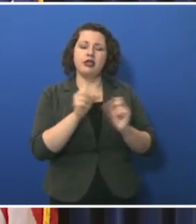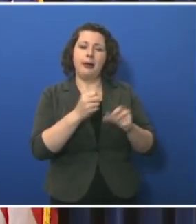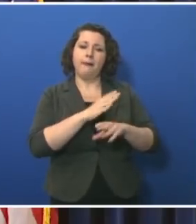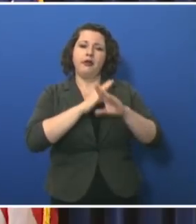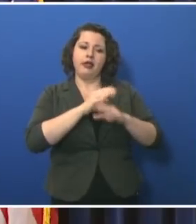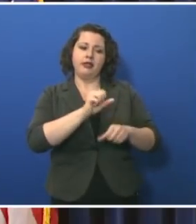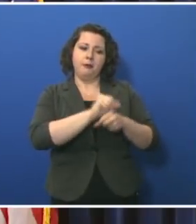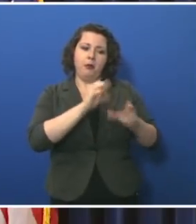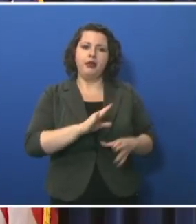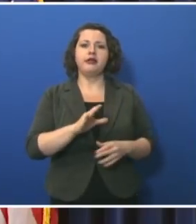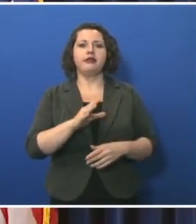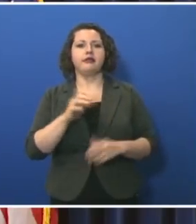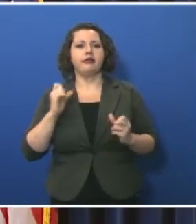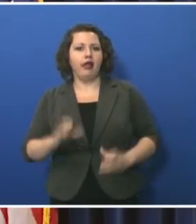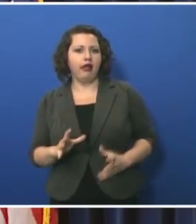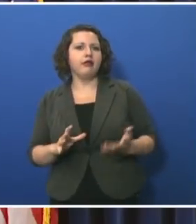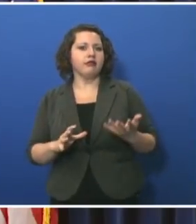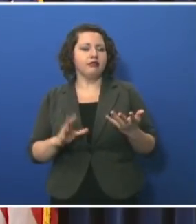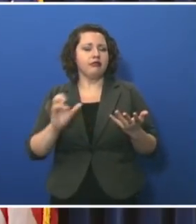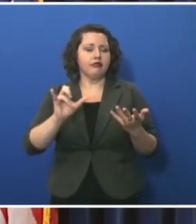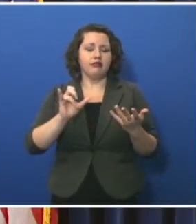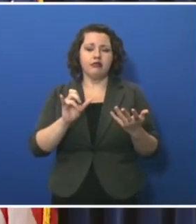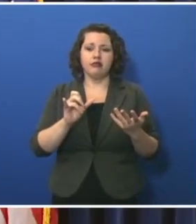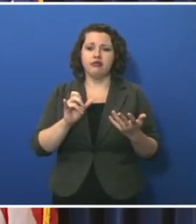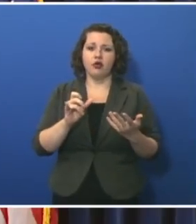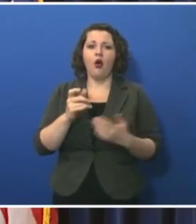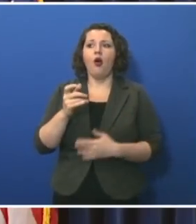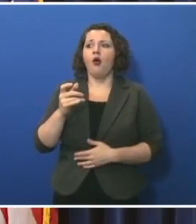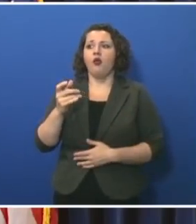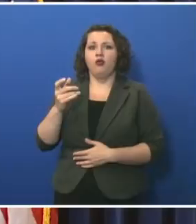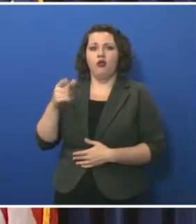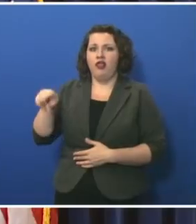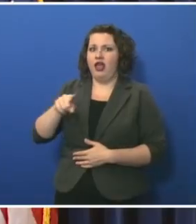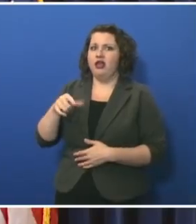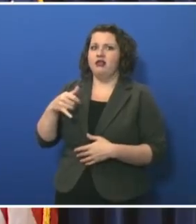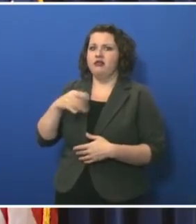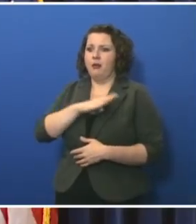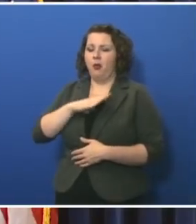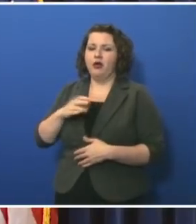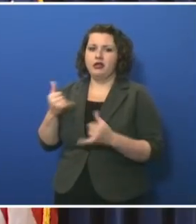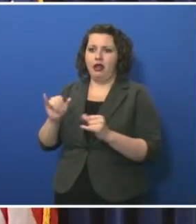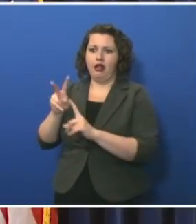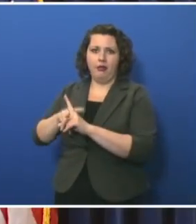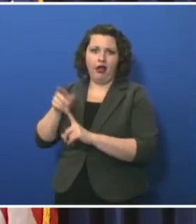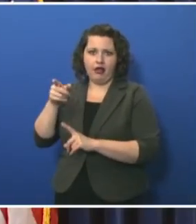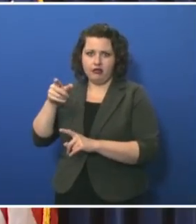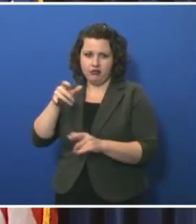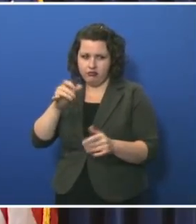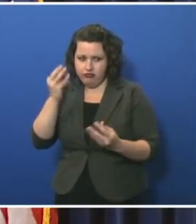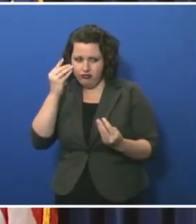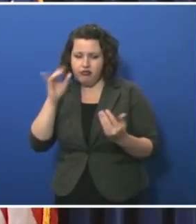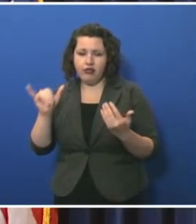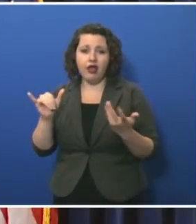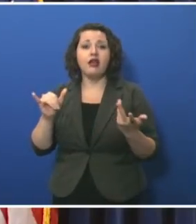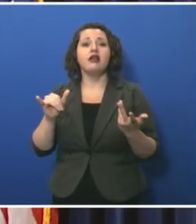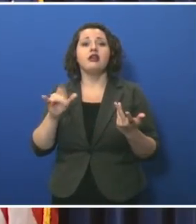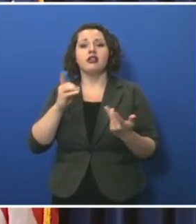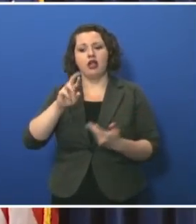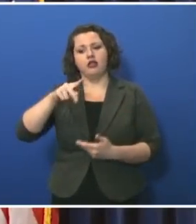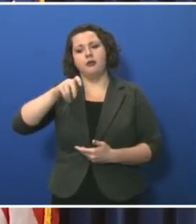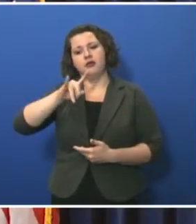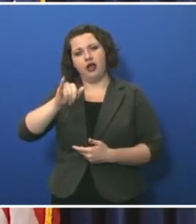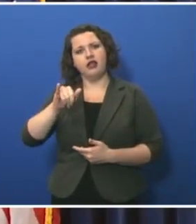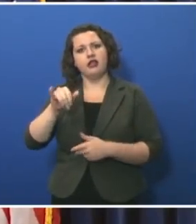thing would would apply. Dr. Badati, I think, has walked through what we need to continually keep in the back of our